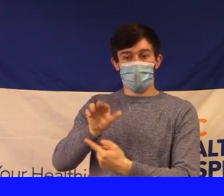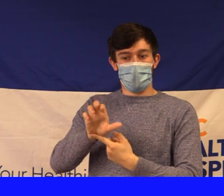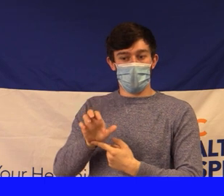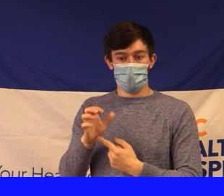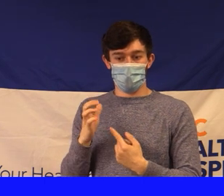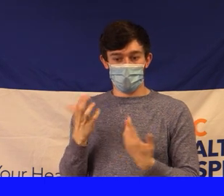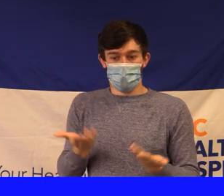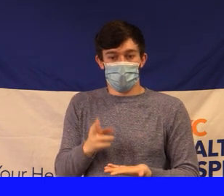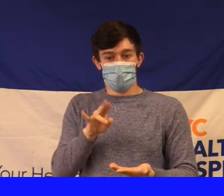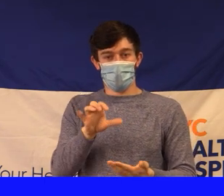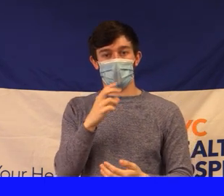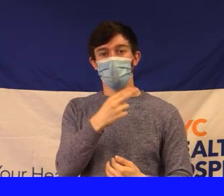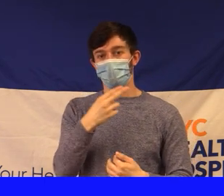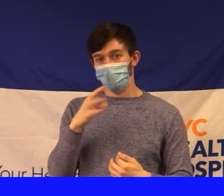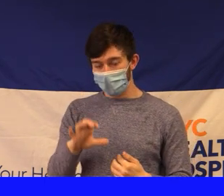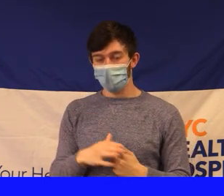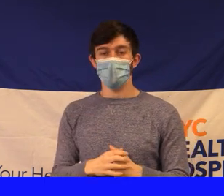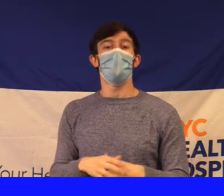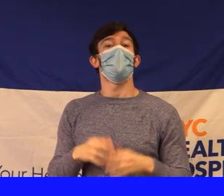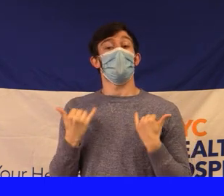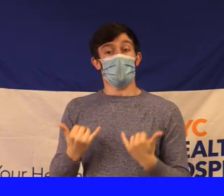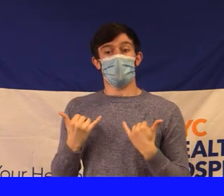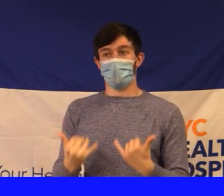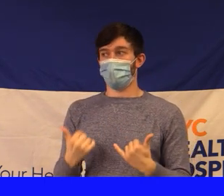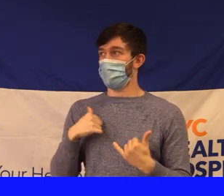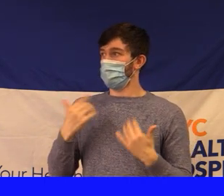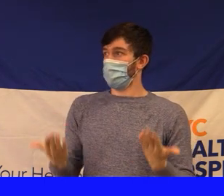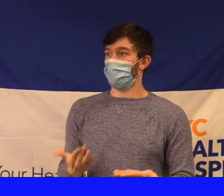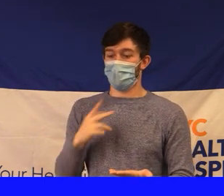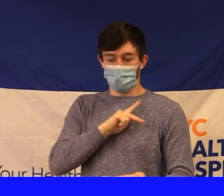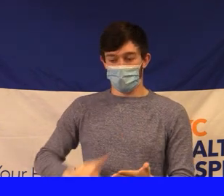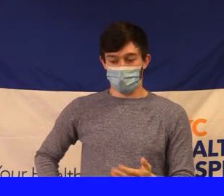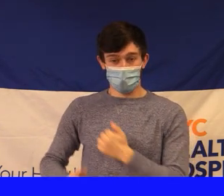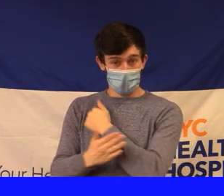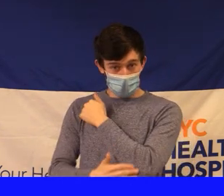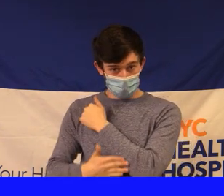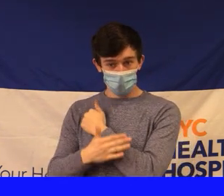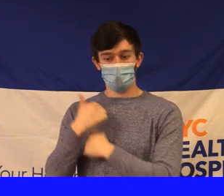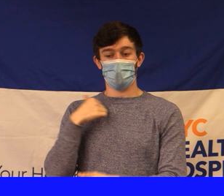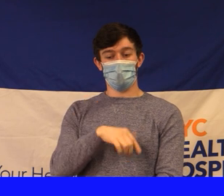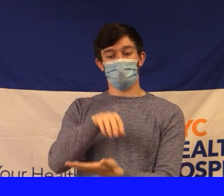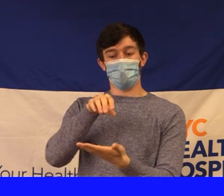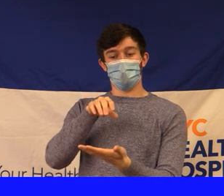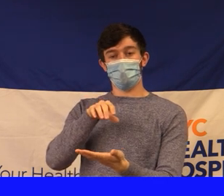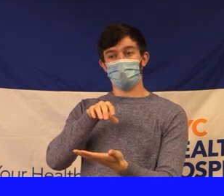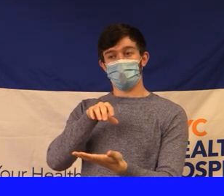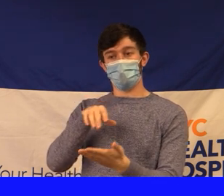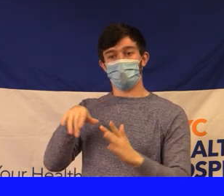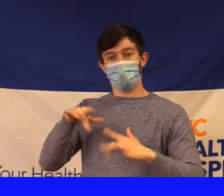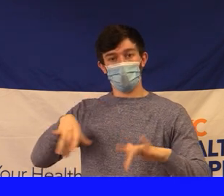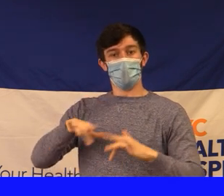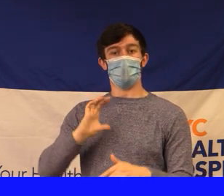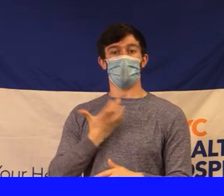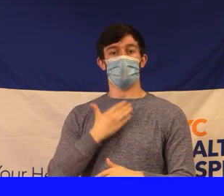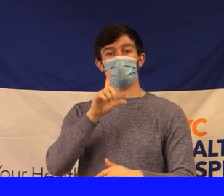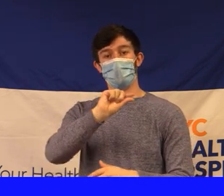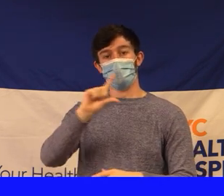New York City Health and Hospitals. Right now, I'm at Kings County, where we are recording our 2020 Nursing Excellence Awards. We're